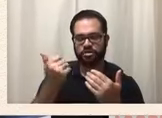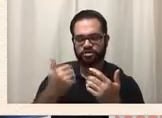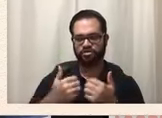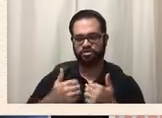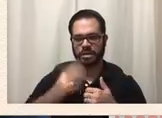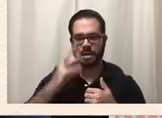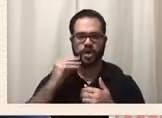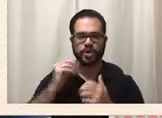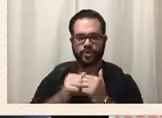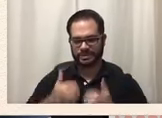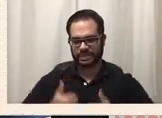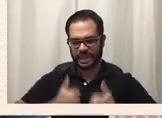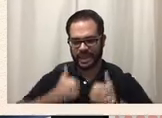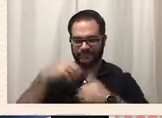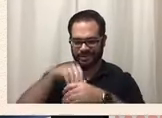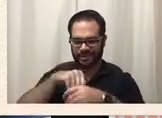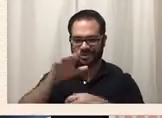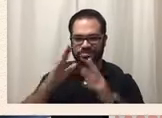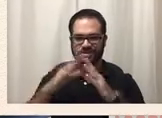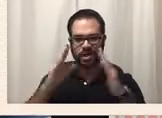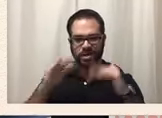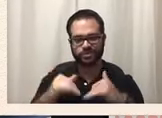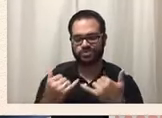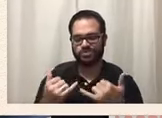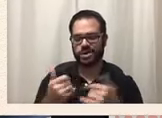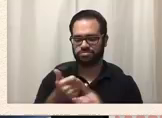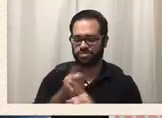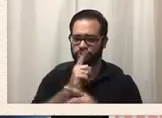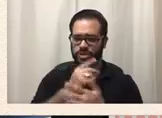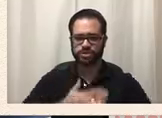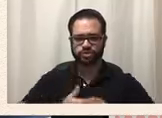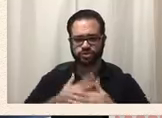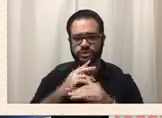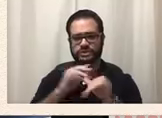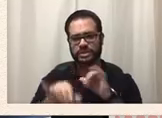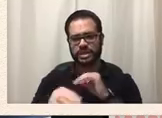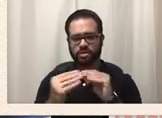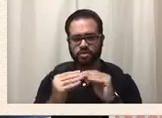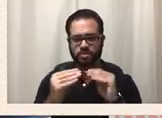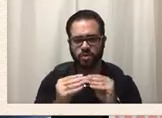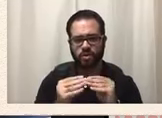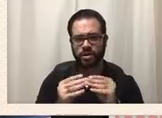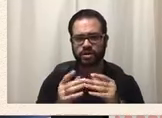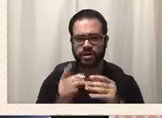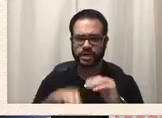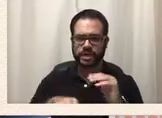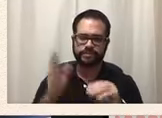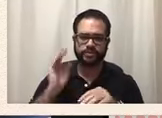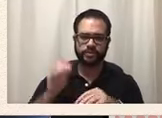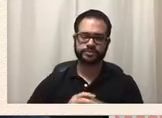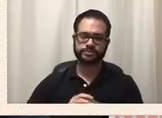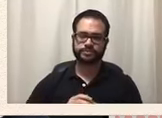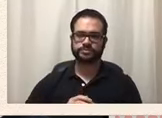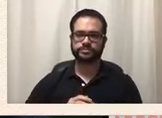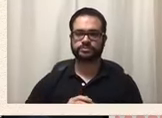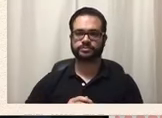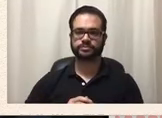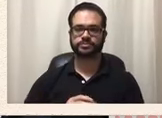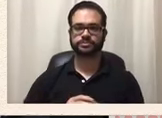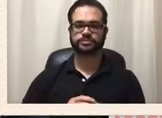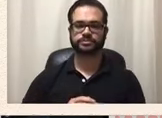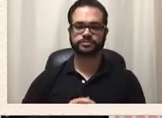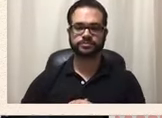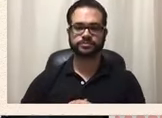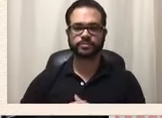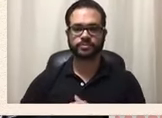And so now he enjoys staying home a lot more than he used to. It came at a good time with